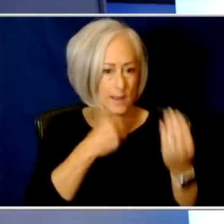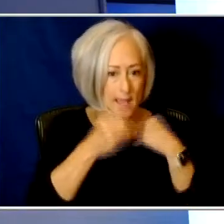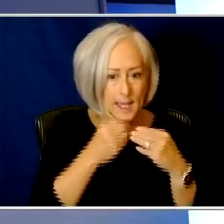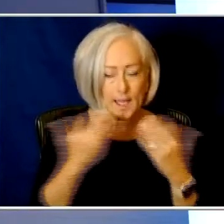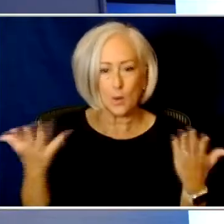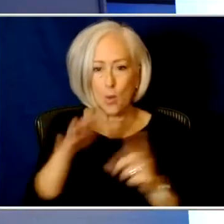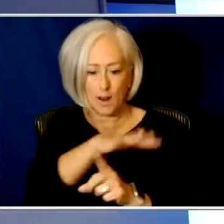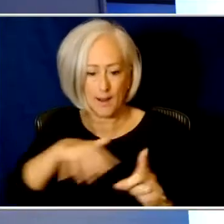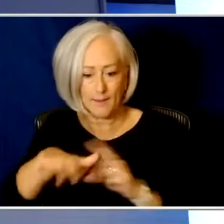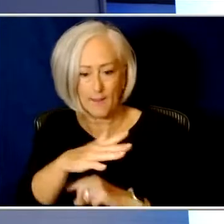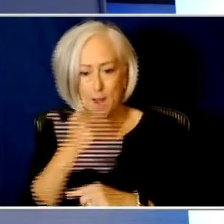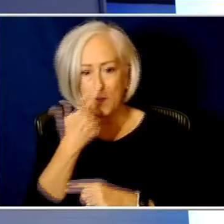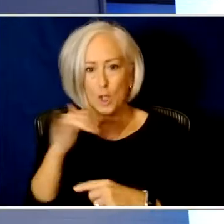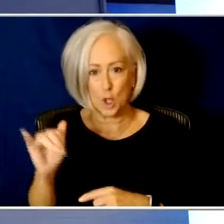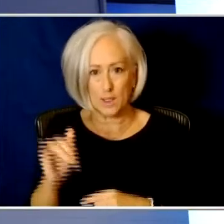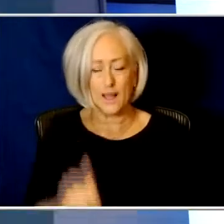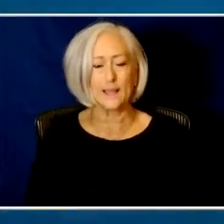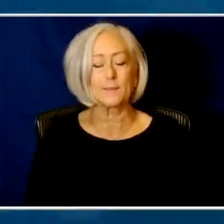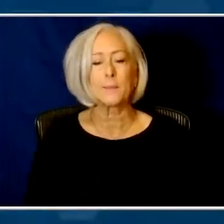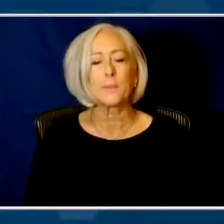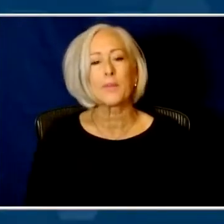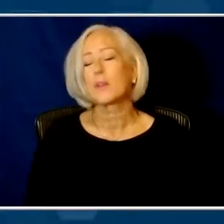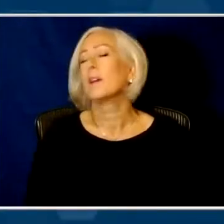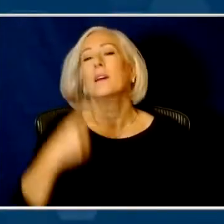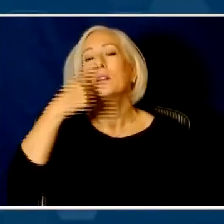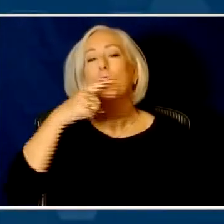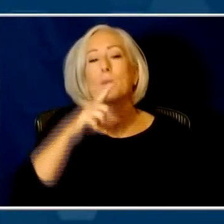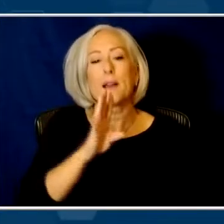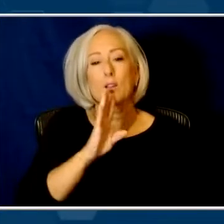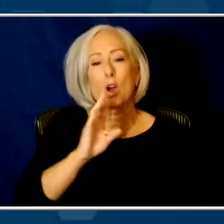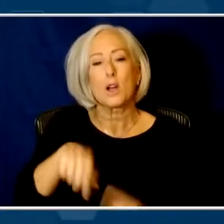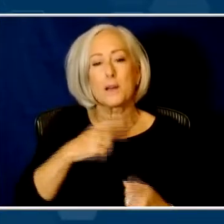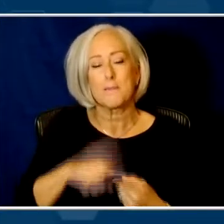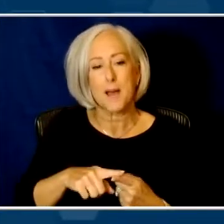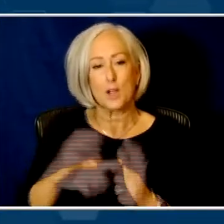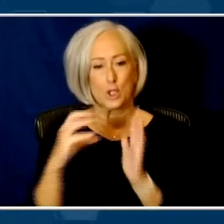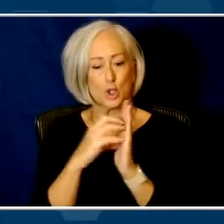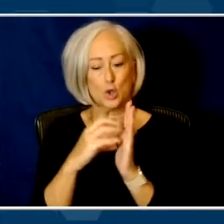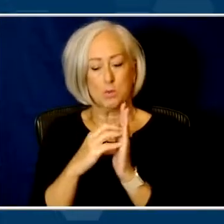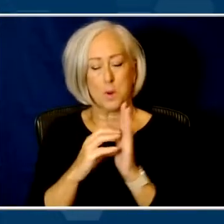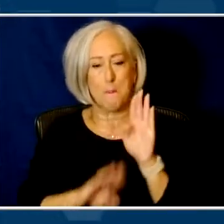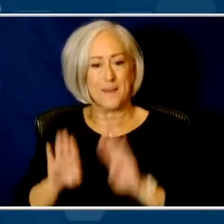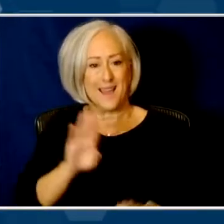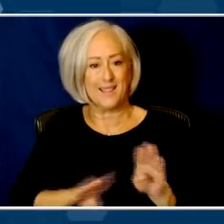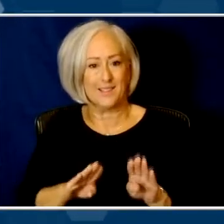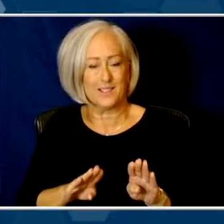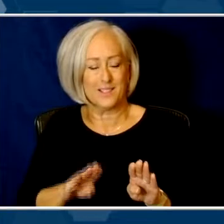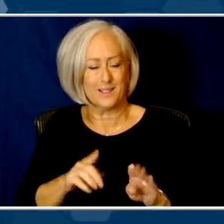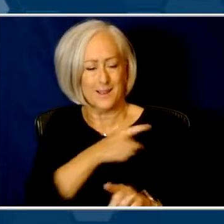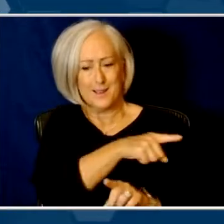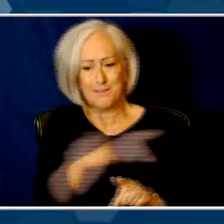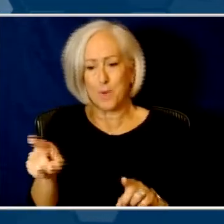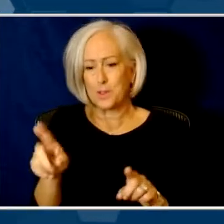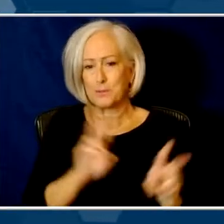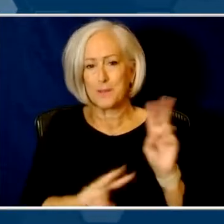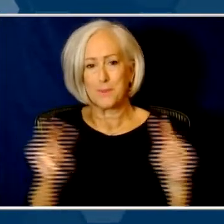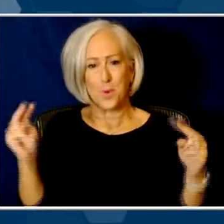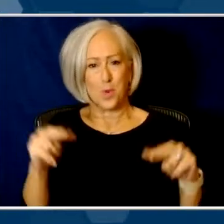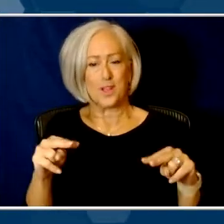about tumor biology for a moment, because not all of our listening audiences or watching audiences are going to know about tumor biology. Researchers discovered